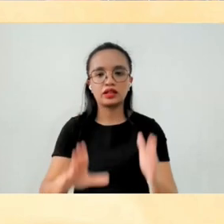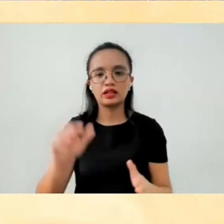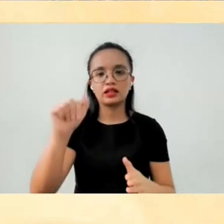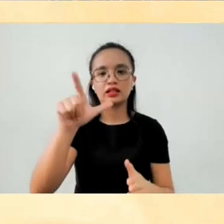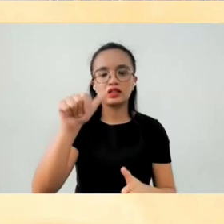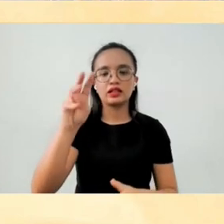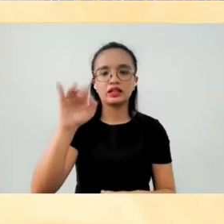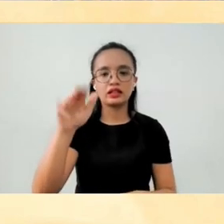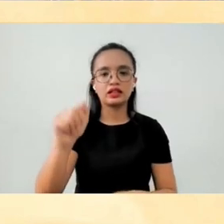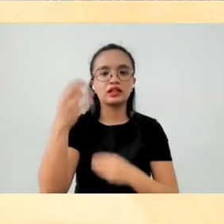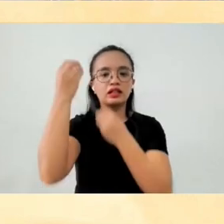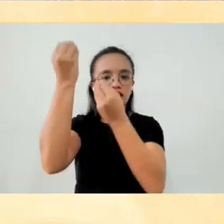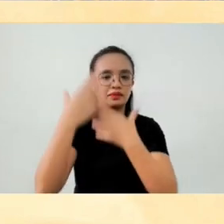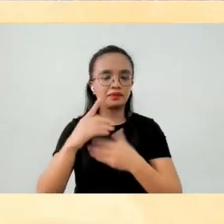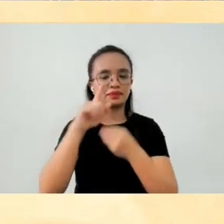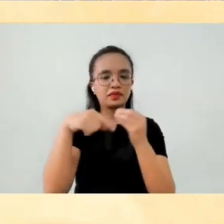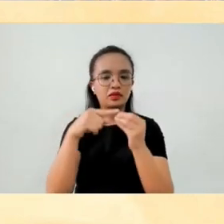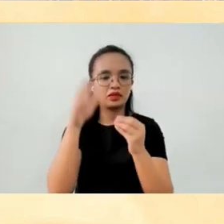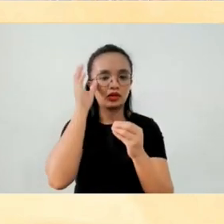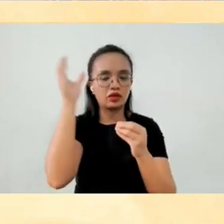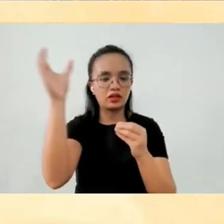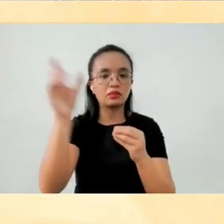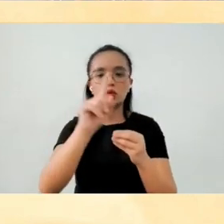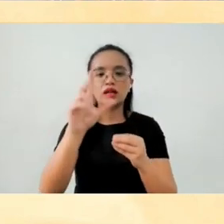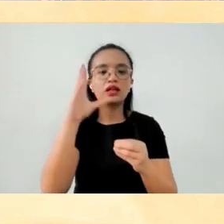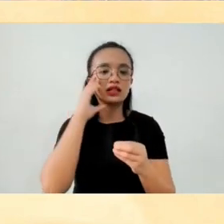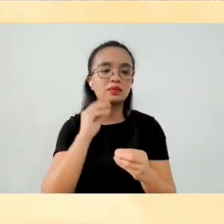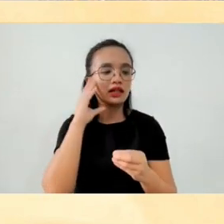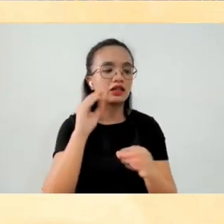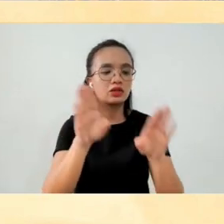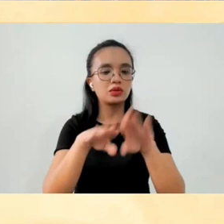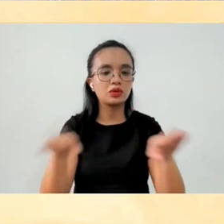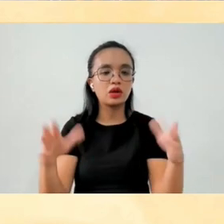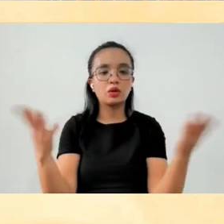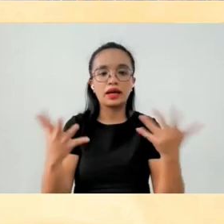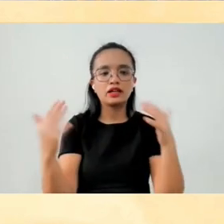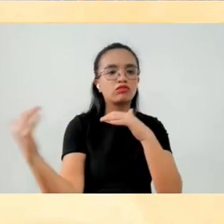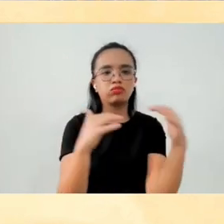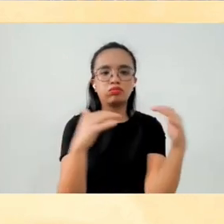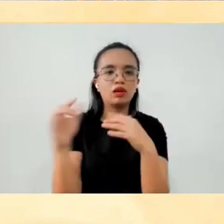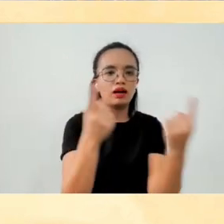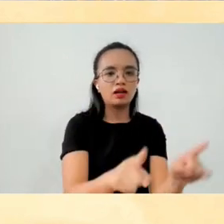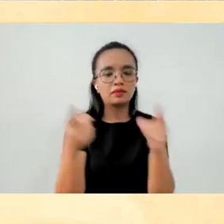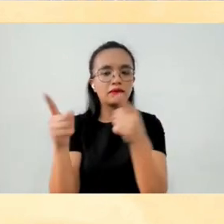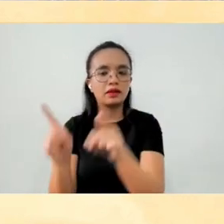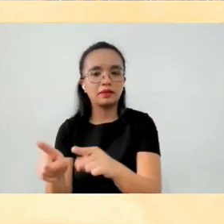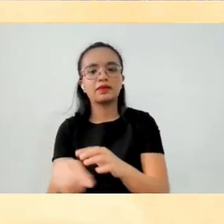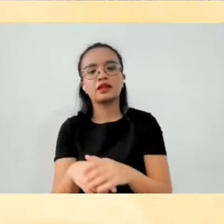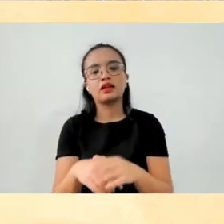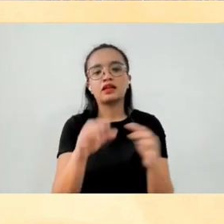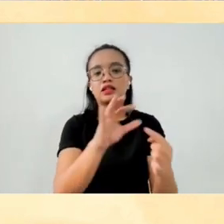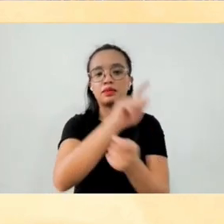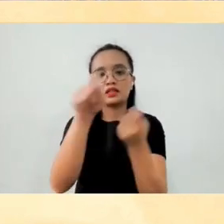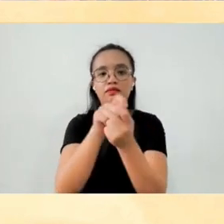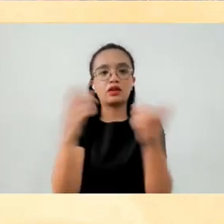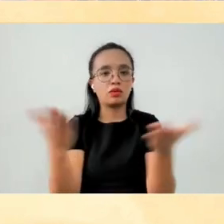Alamia gave us the context of the experiences of children in armed conflict, particularly in the